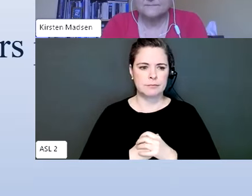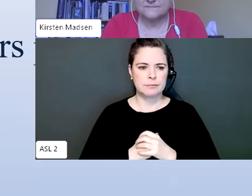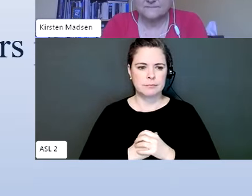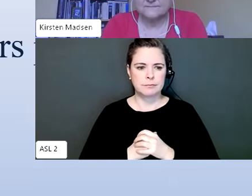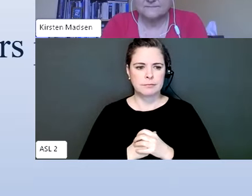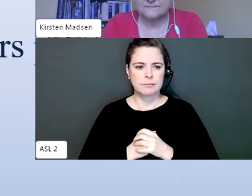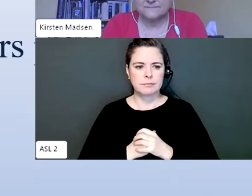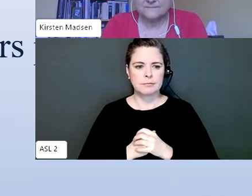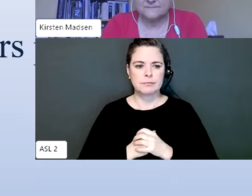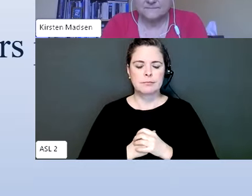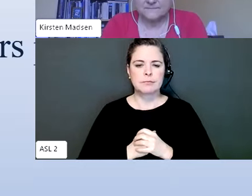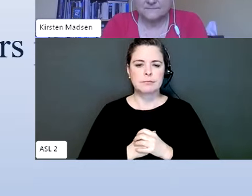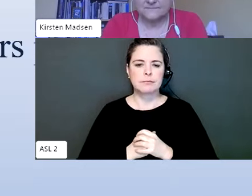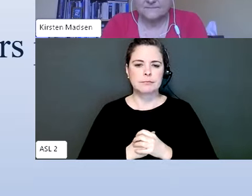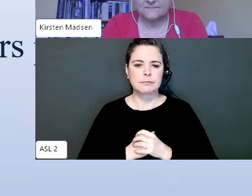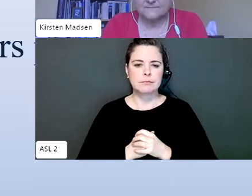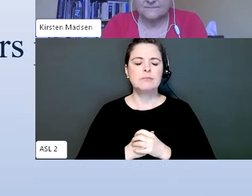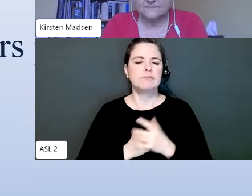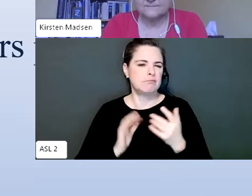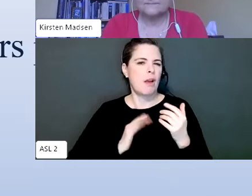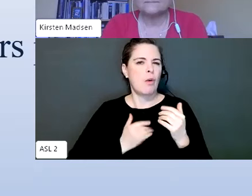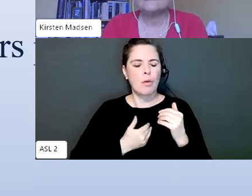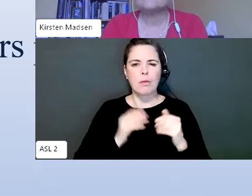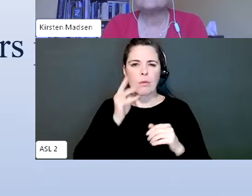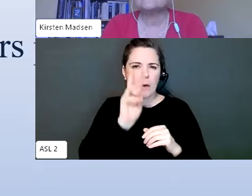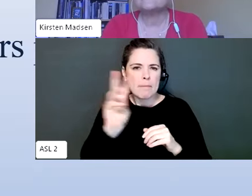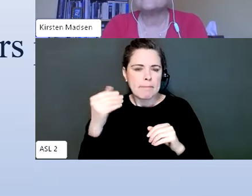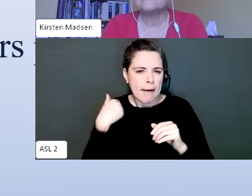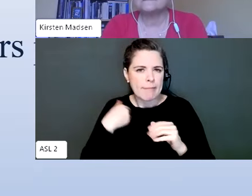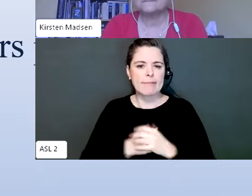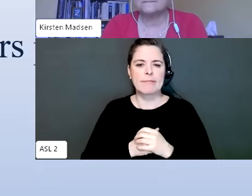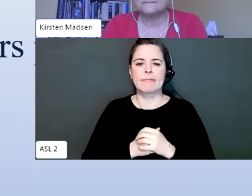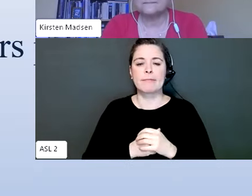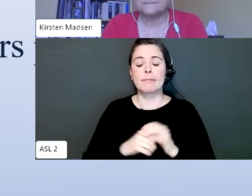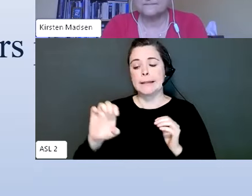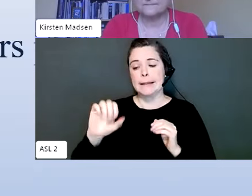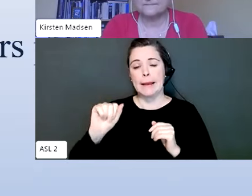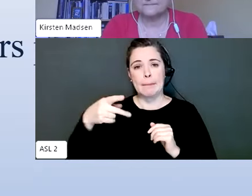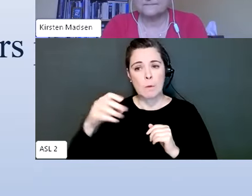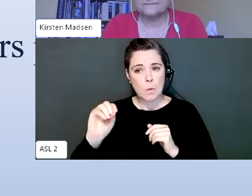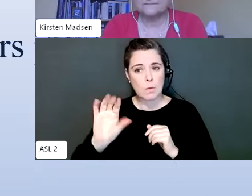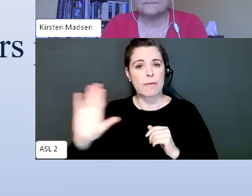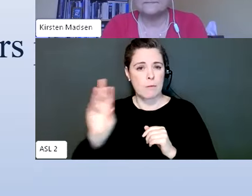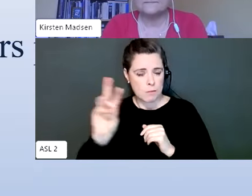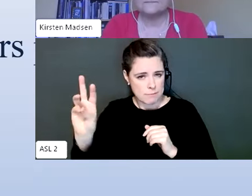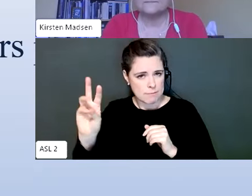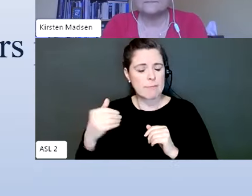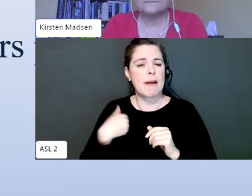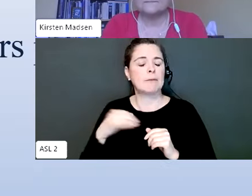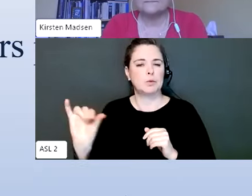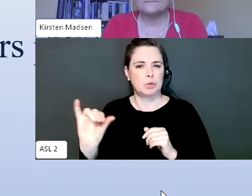be, it's on the Sheridan website and the Elder Abuse Prevention Ontario website as well.